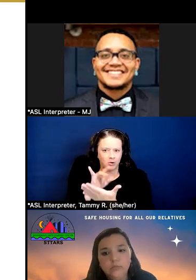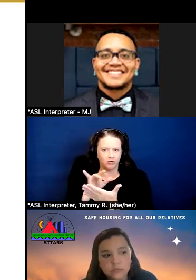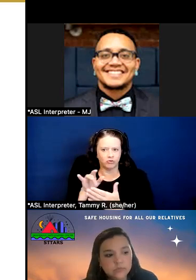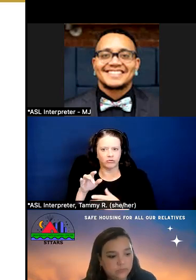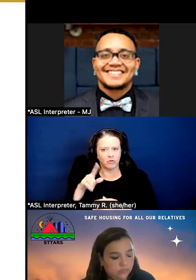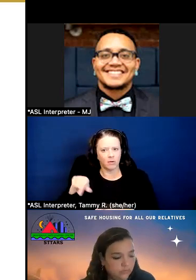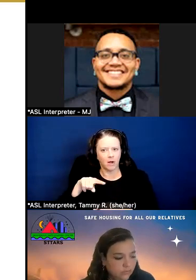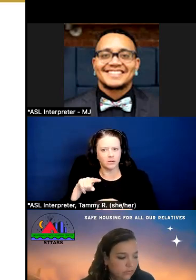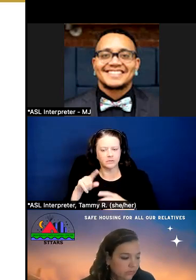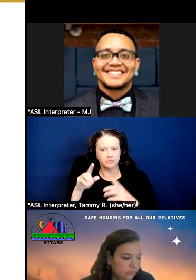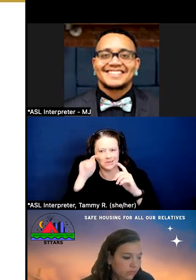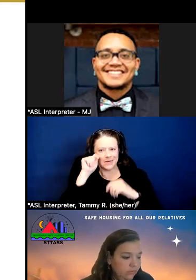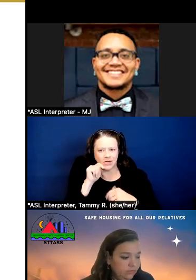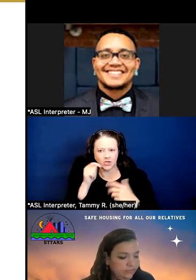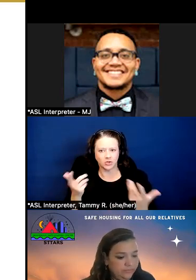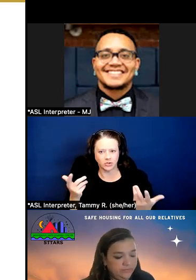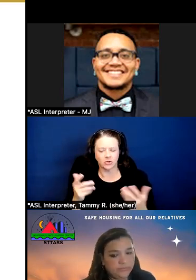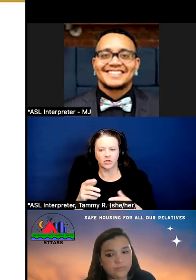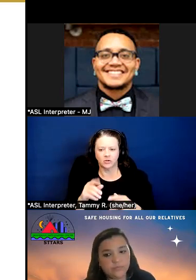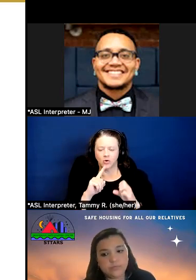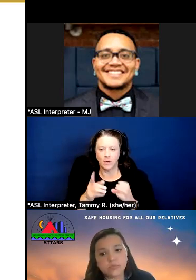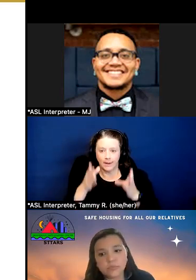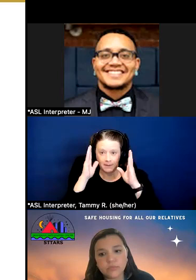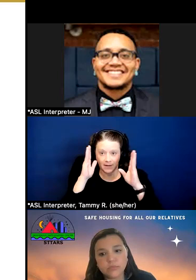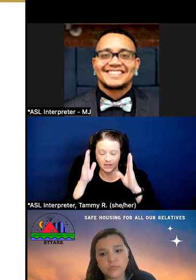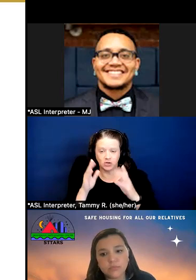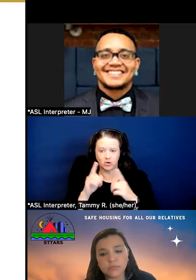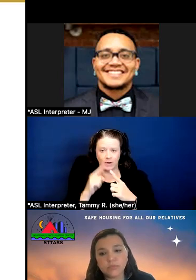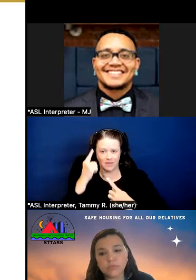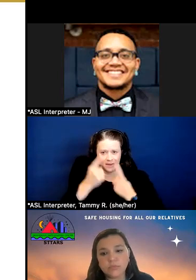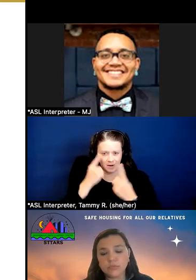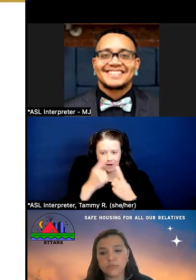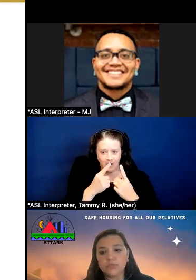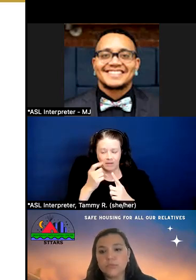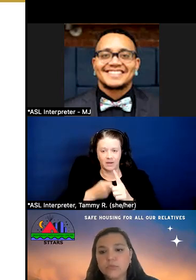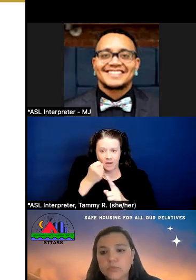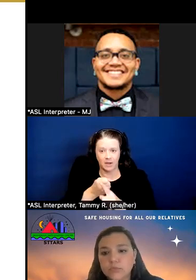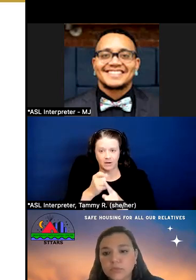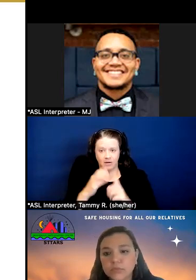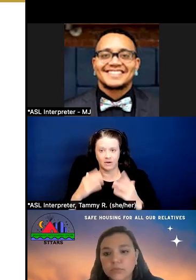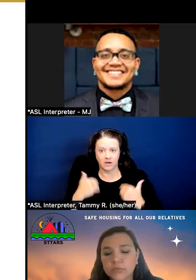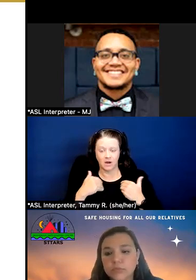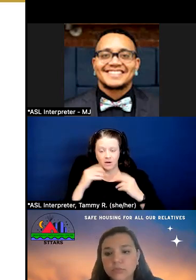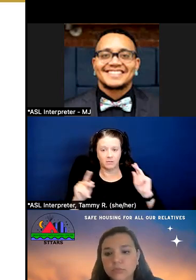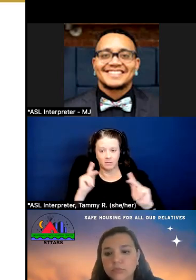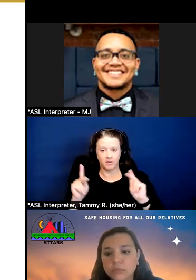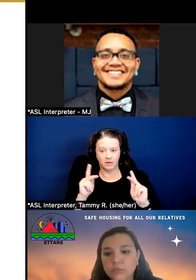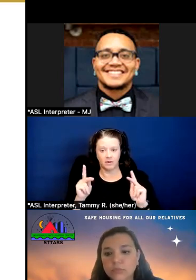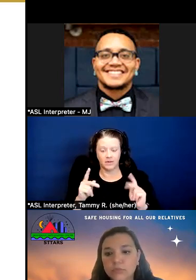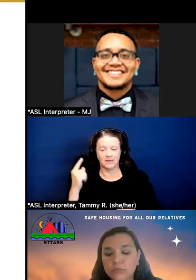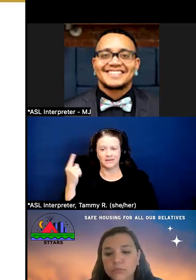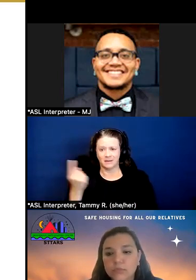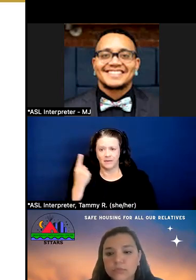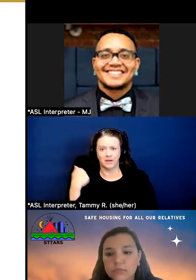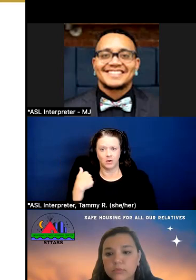is like really paying attention to and thinking about the impact of young folks is something that we're certainly